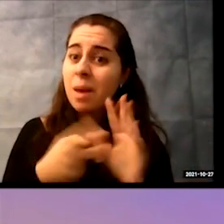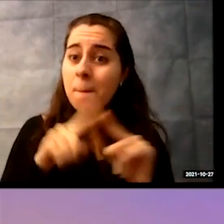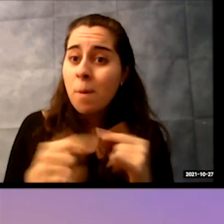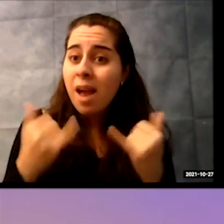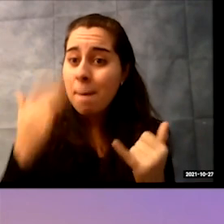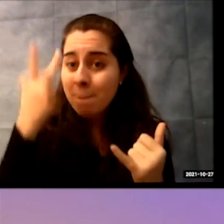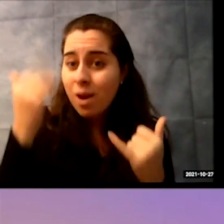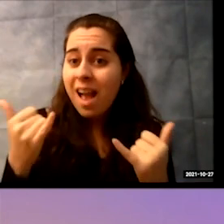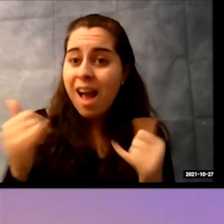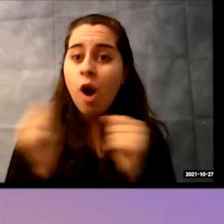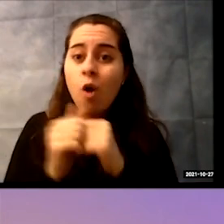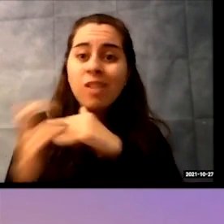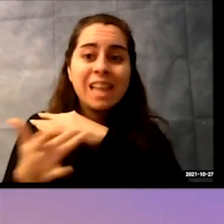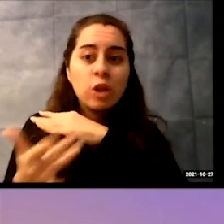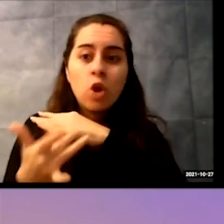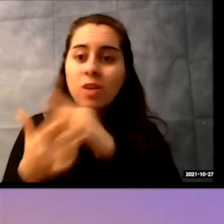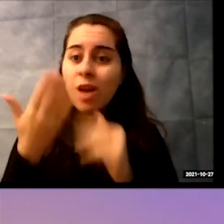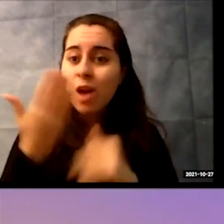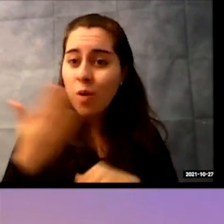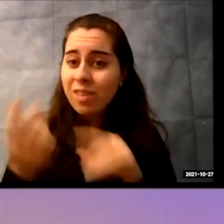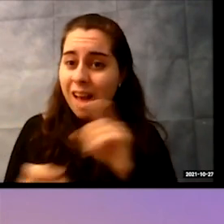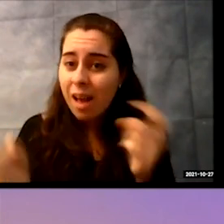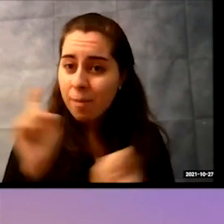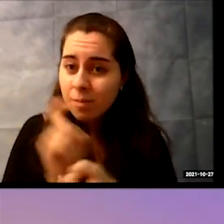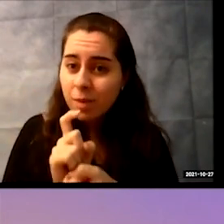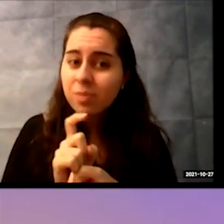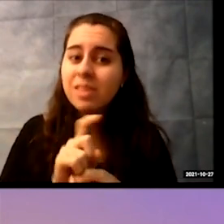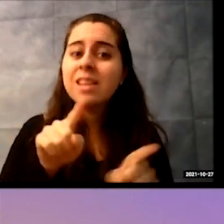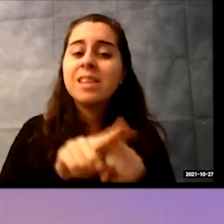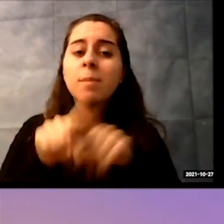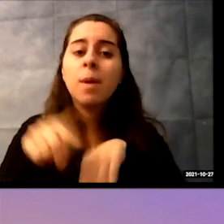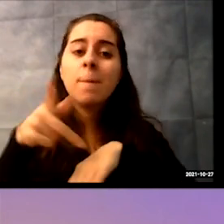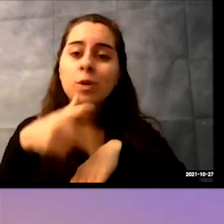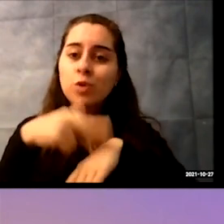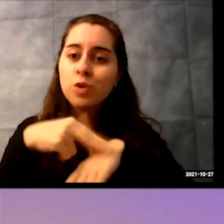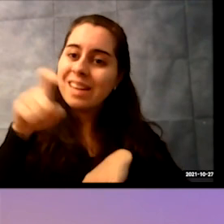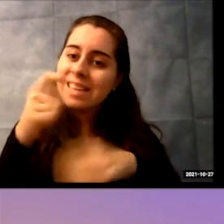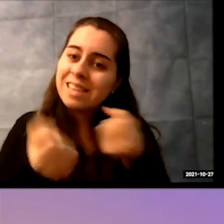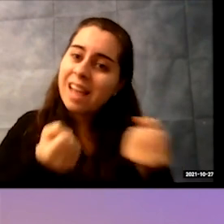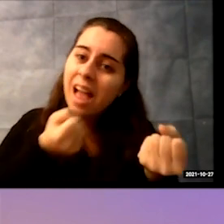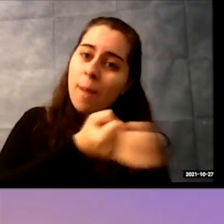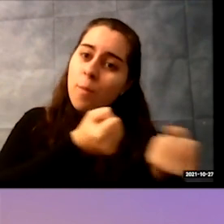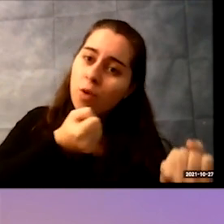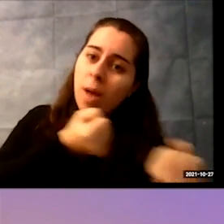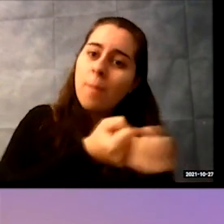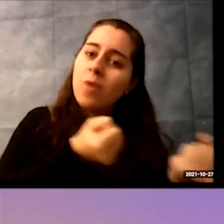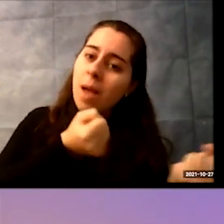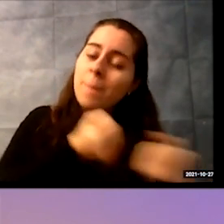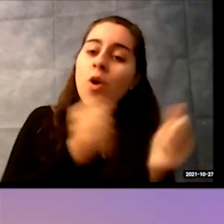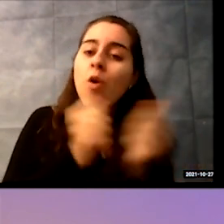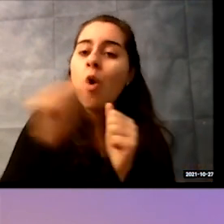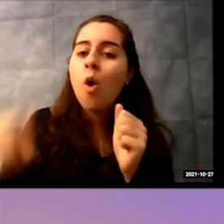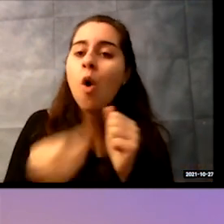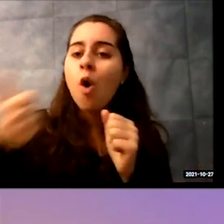solidarity that Puerto Ricans need to have and cultivate with other minority groups in the United States is a bigger and more